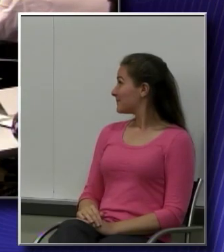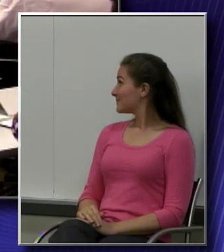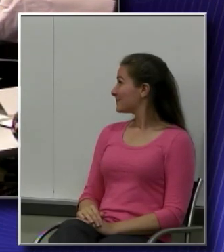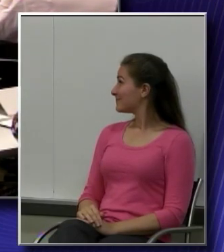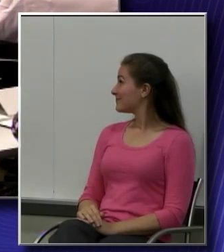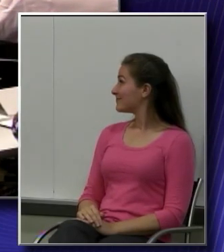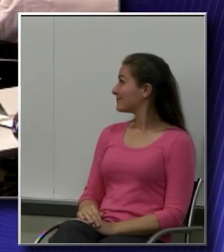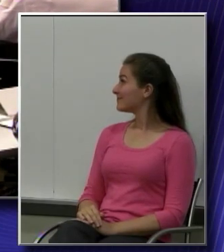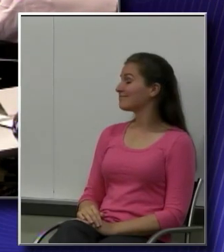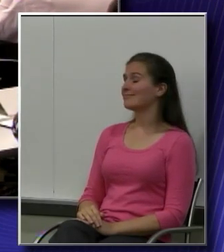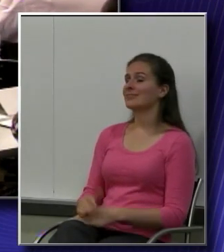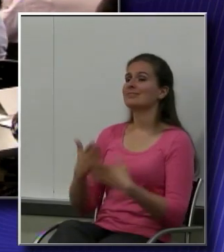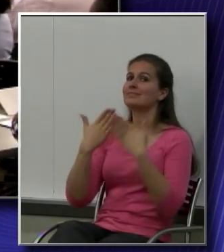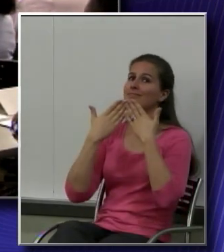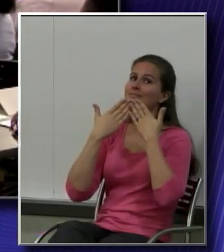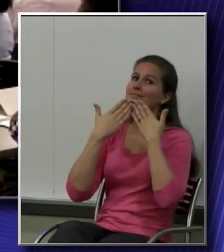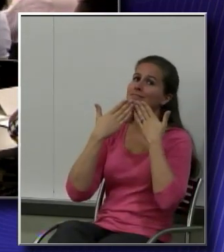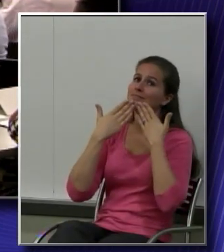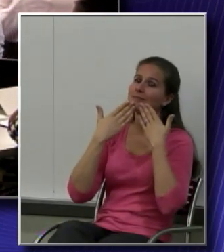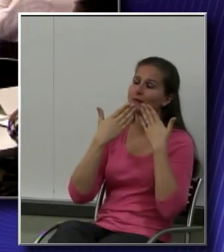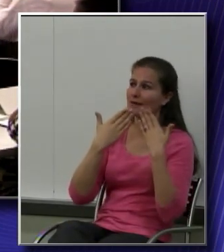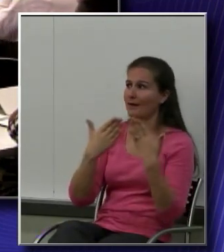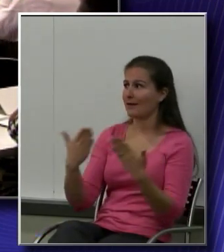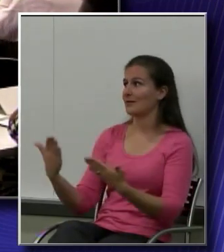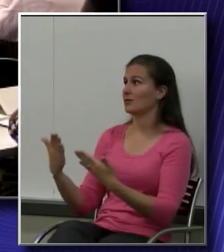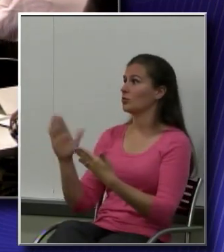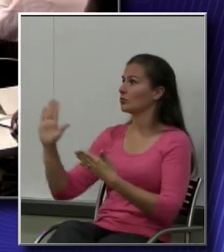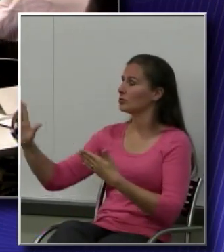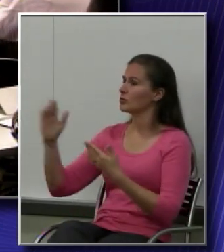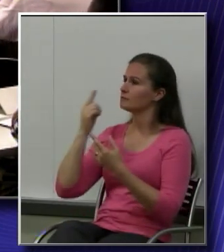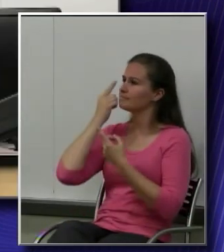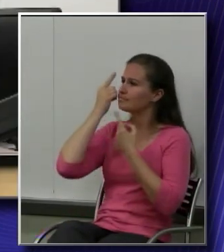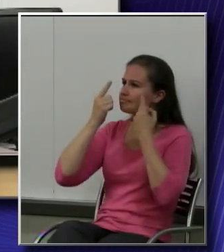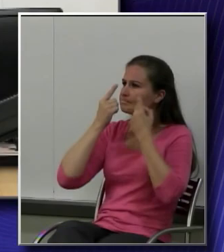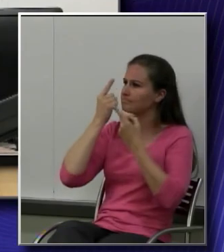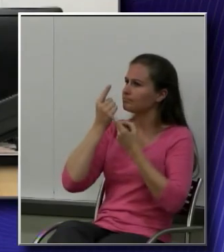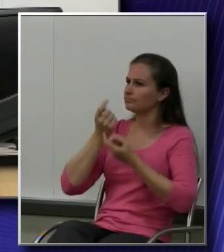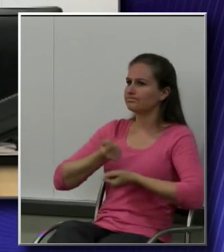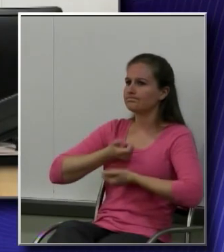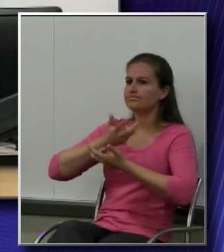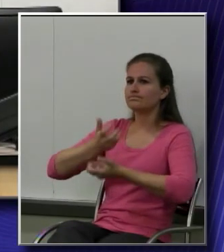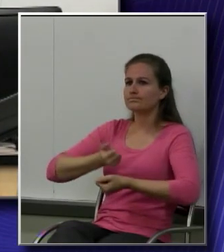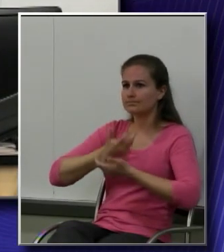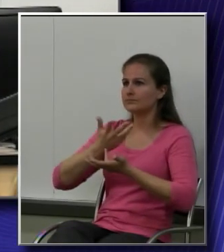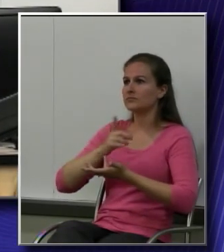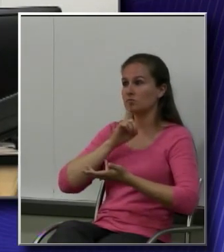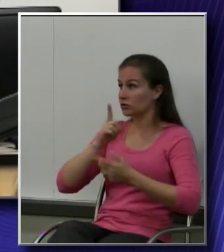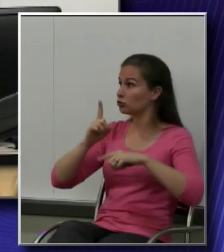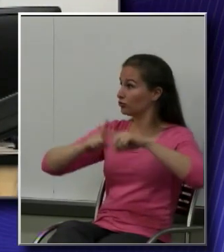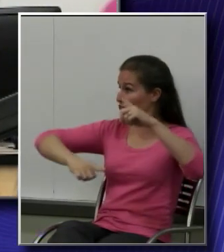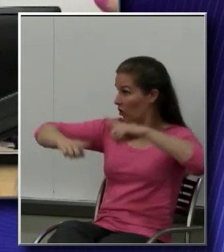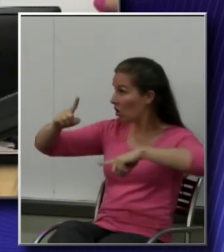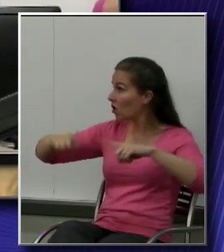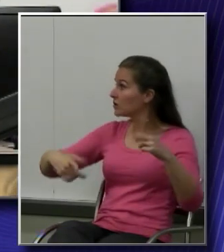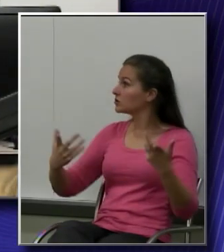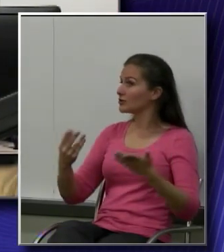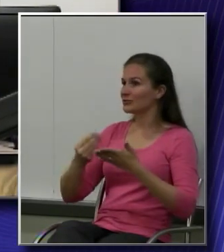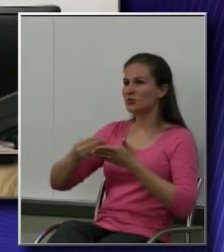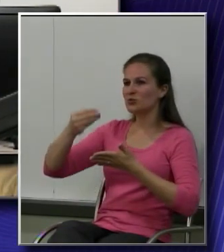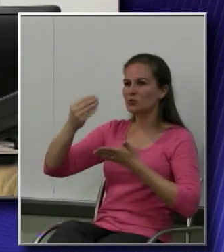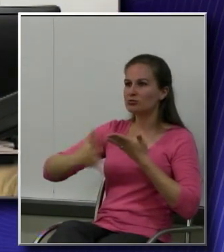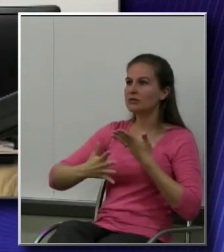I want to thank you for your input tonight. It was very rich, quite diverse, a lot of things to think